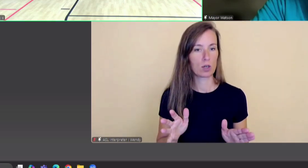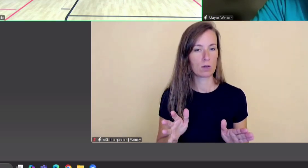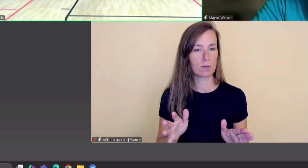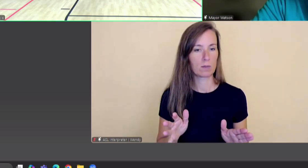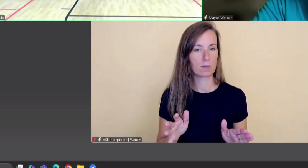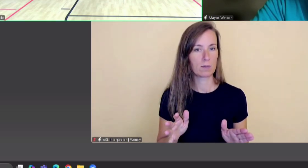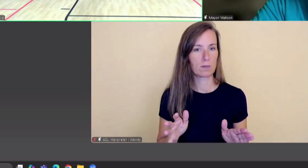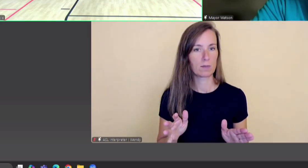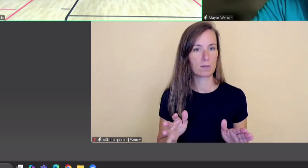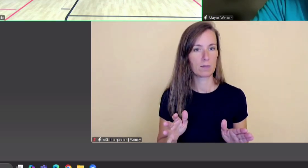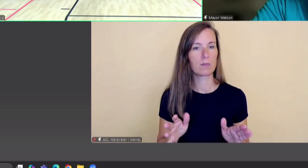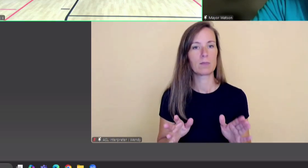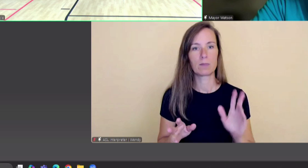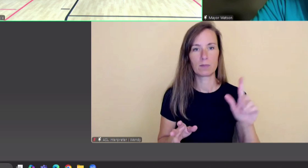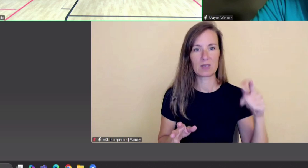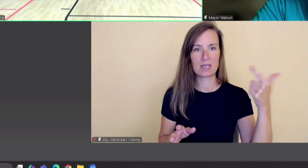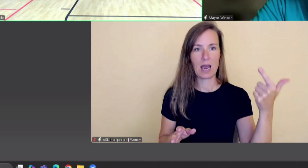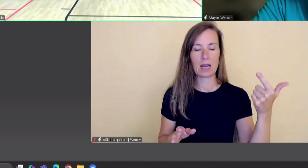Second.